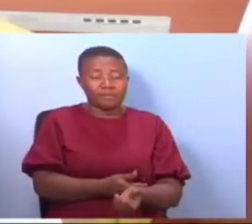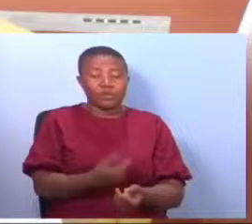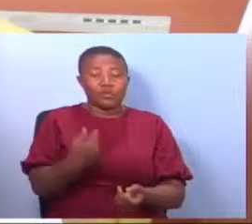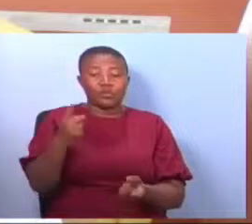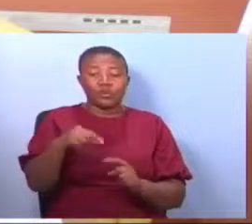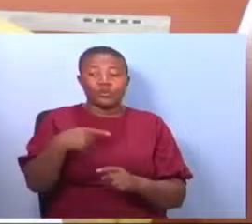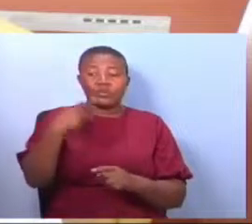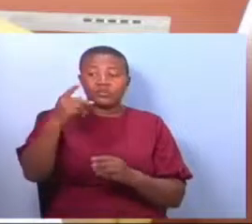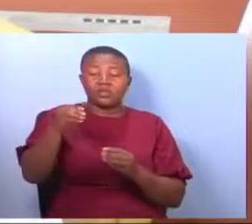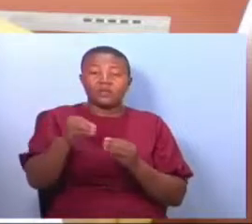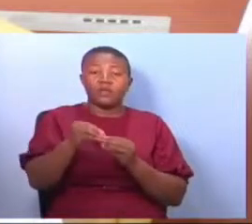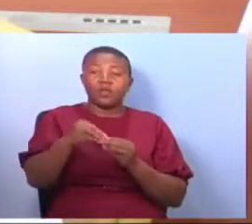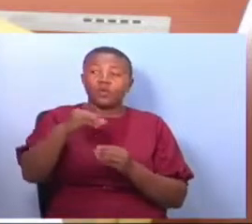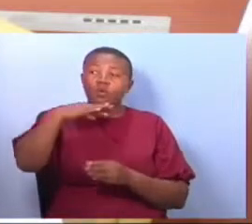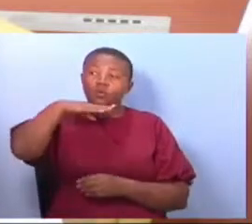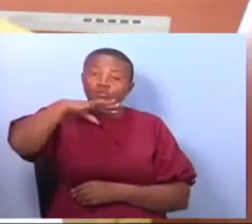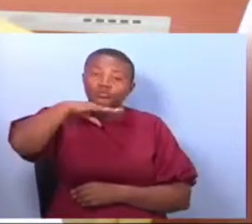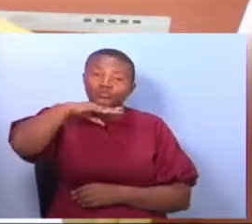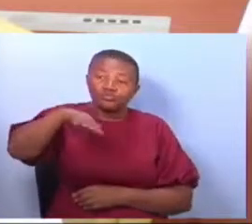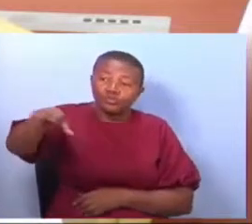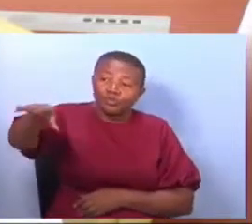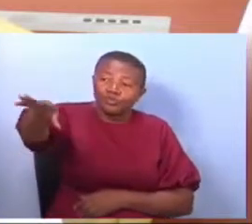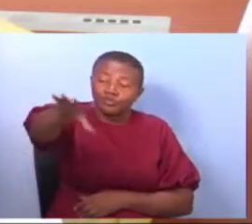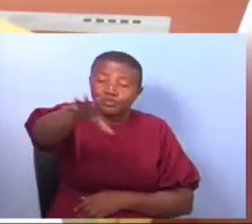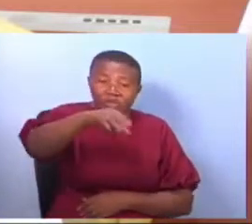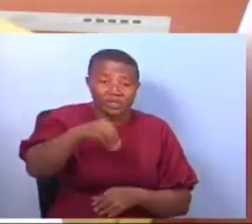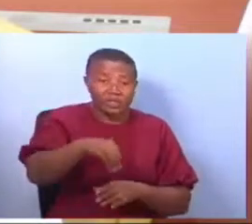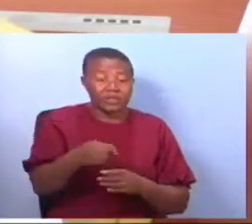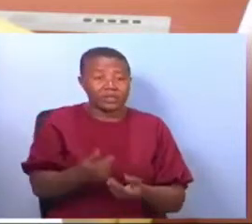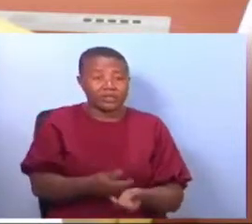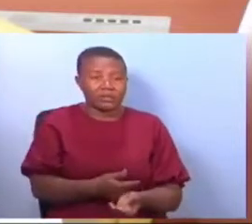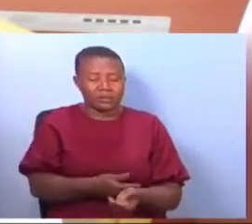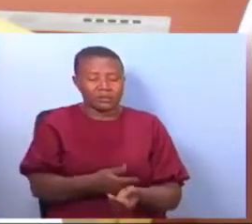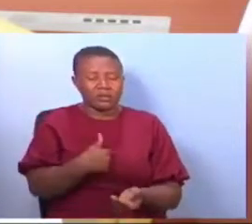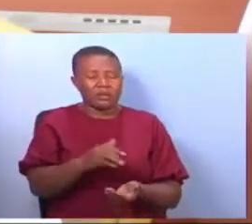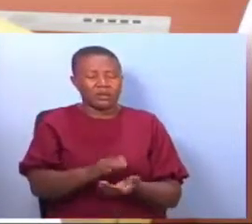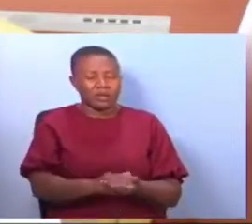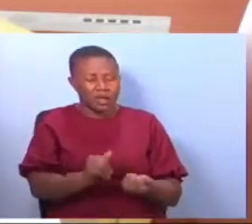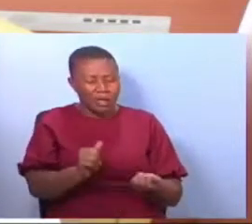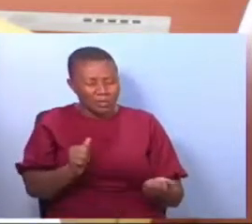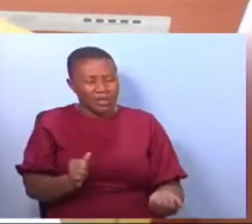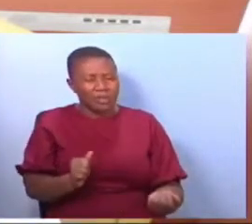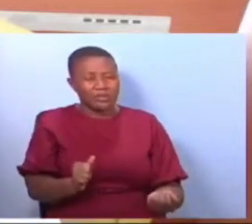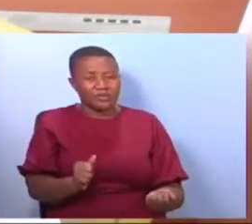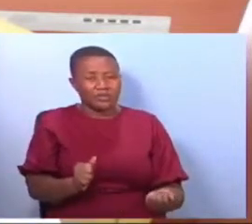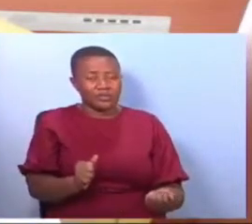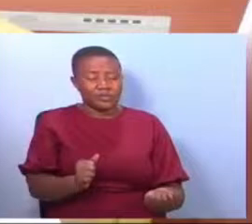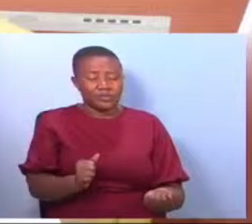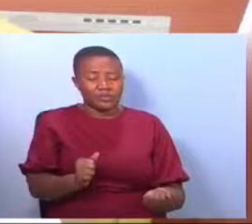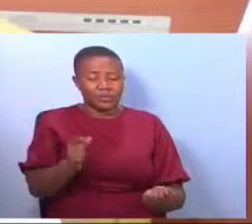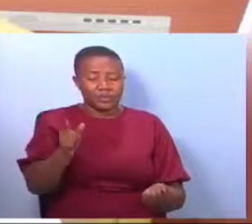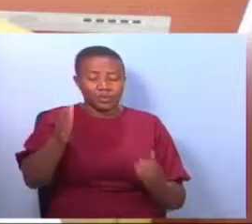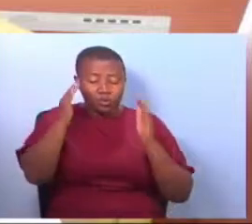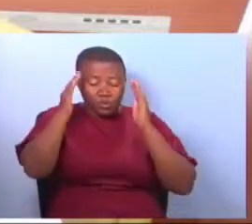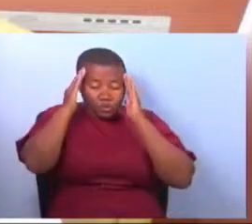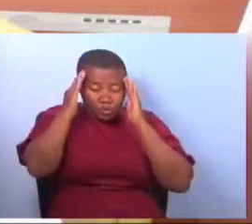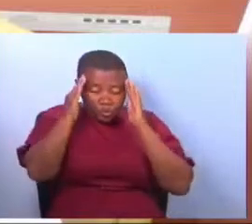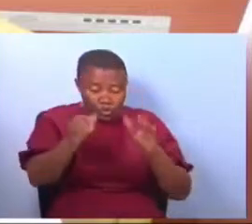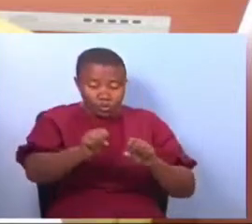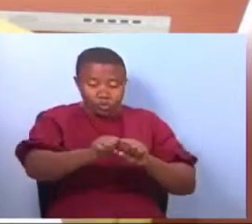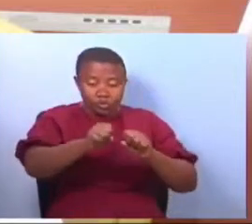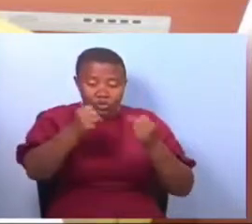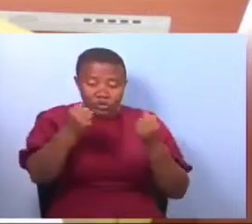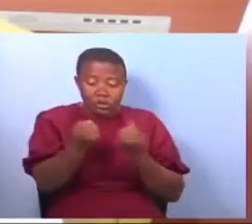squalor. Mr. Speaker, I believe that he's going to concentrate on social inclusion